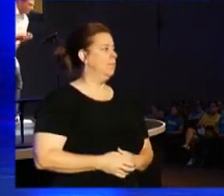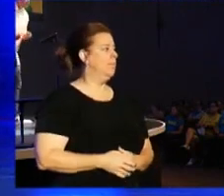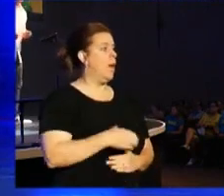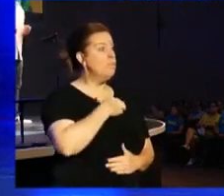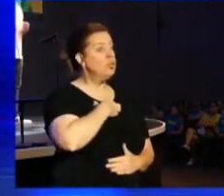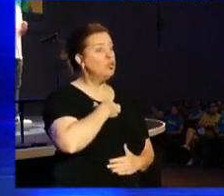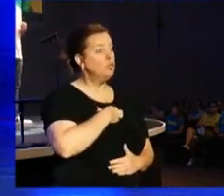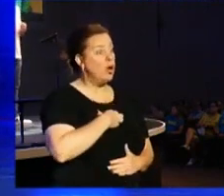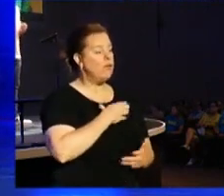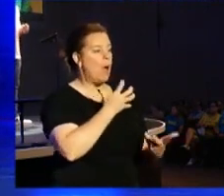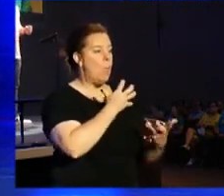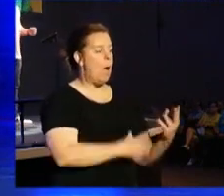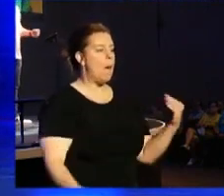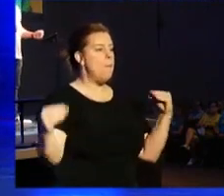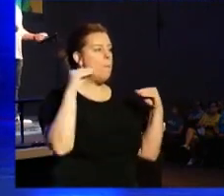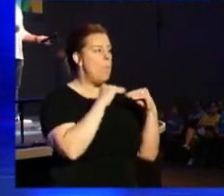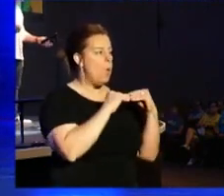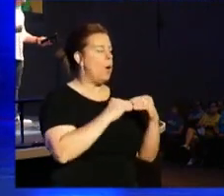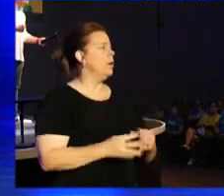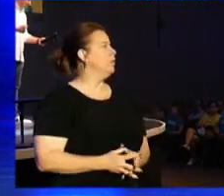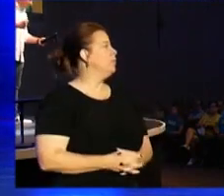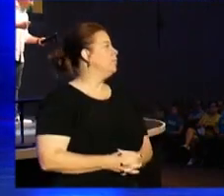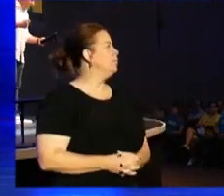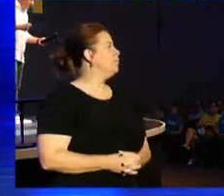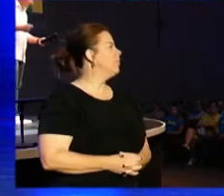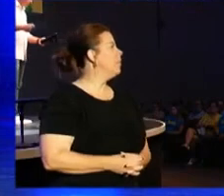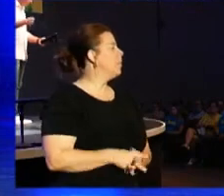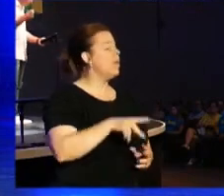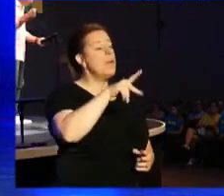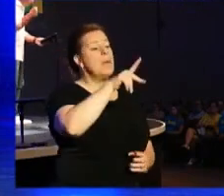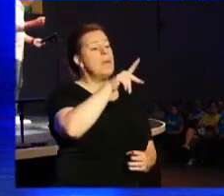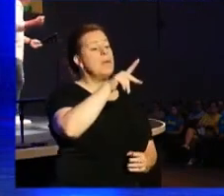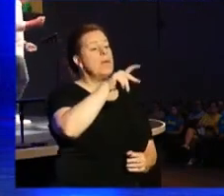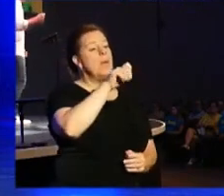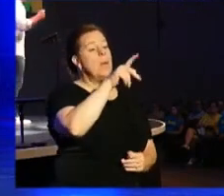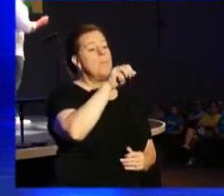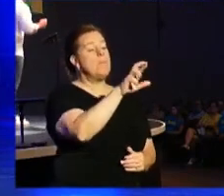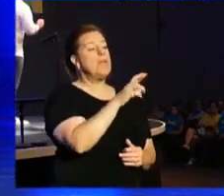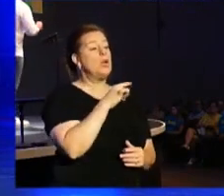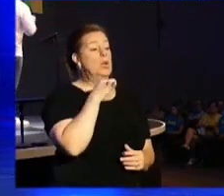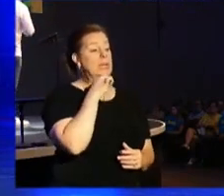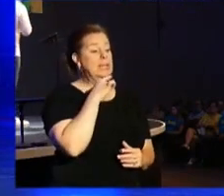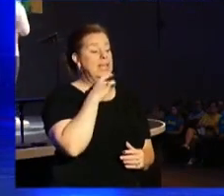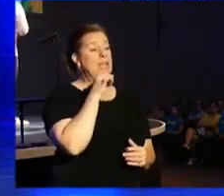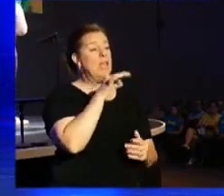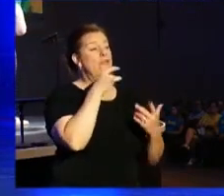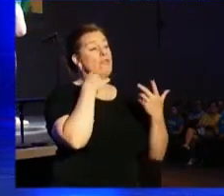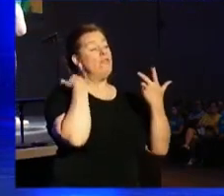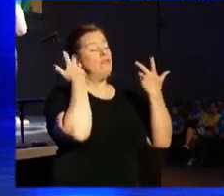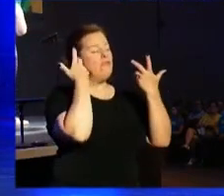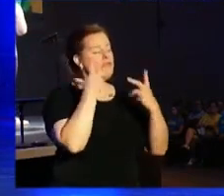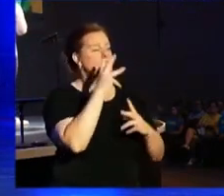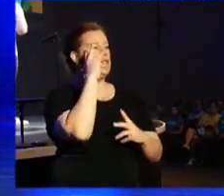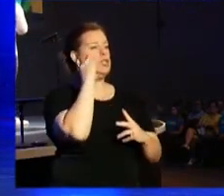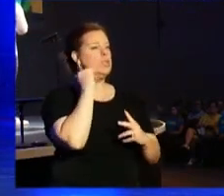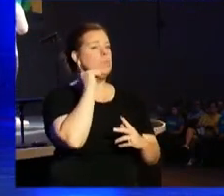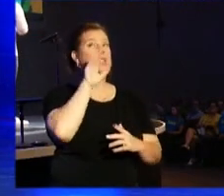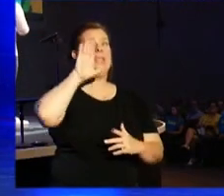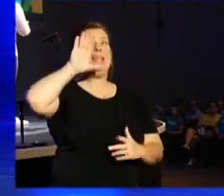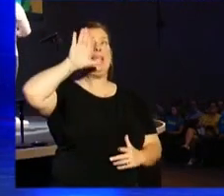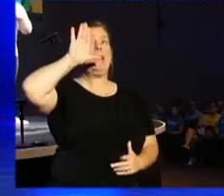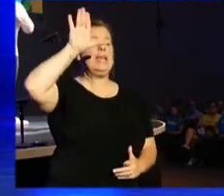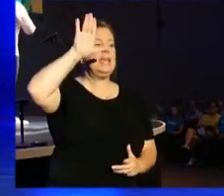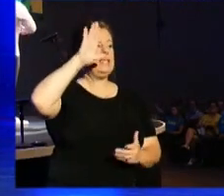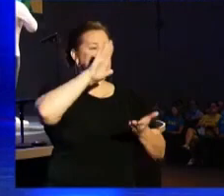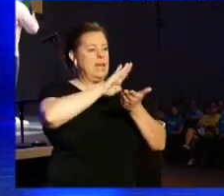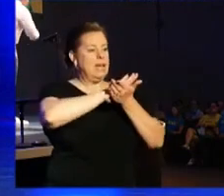me more of this. And Peter's saying, if you've really tasted the kindness of the Lord, we